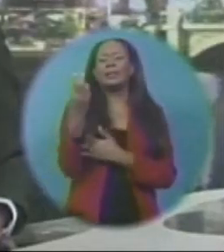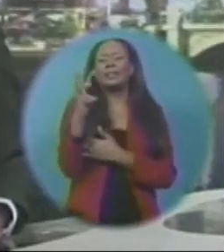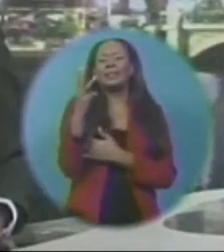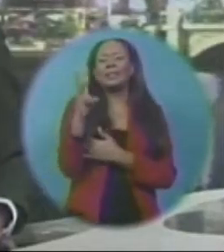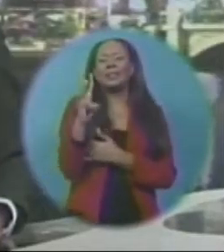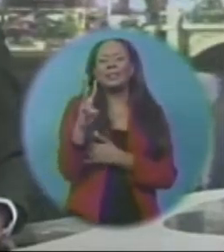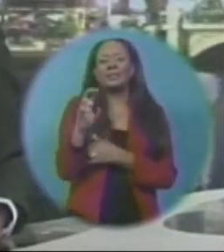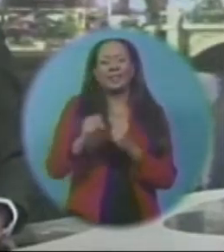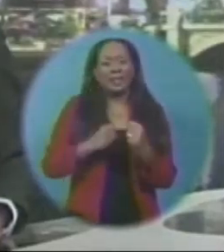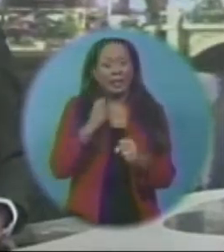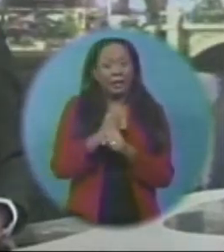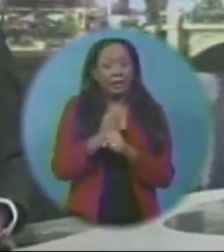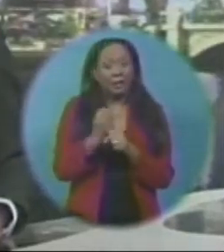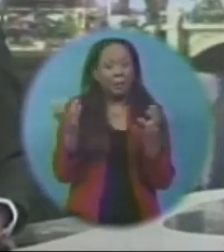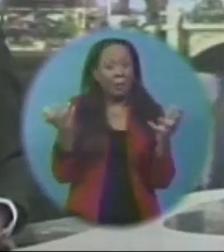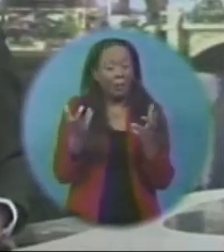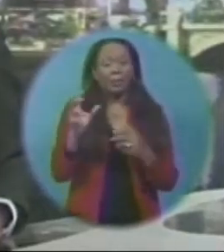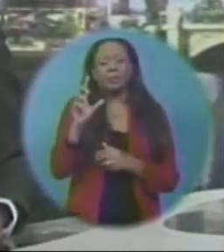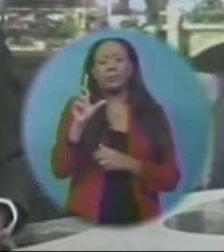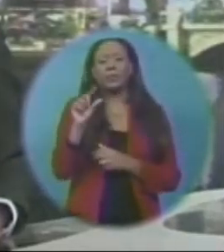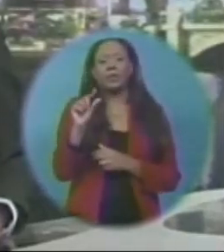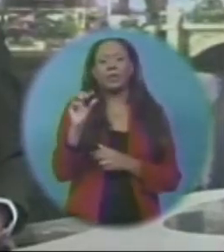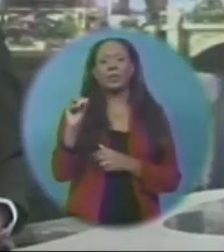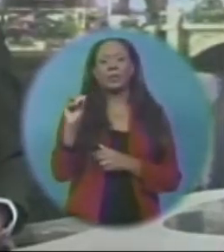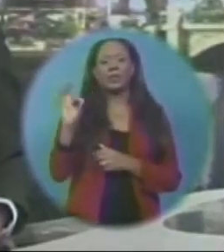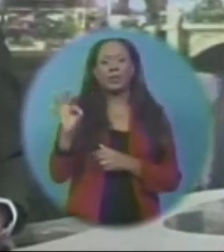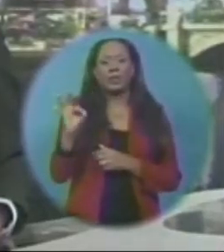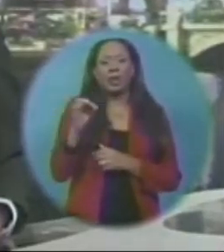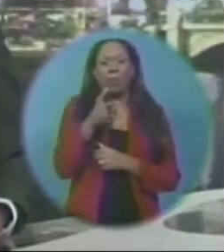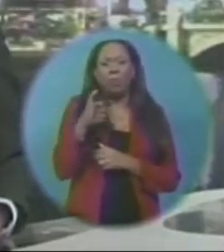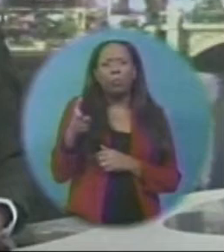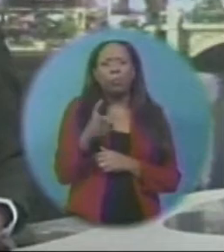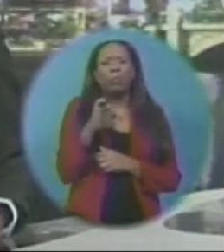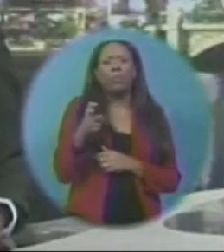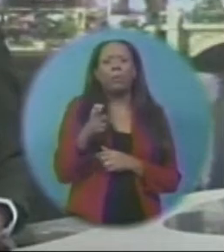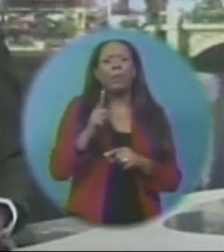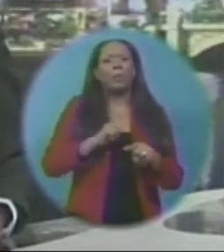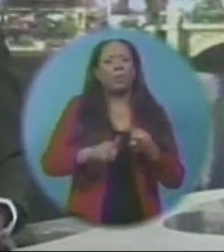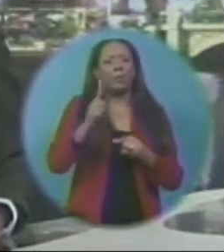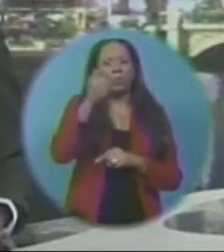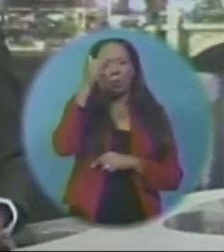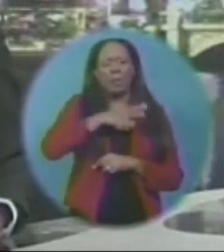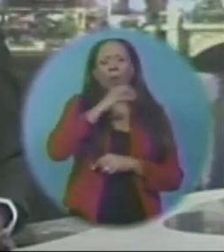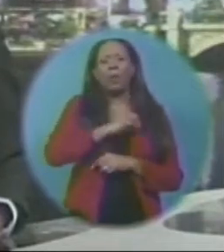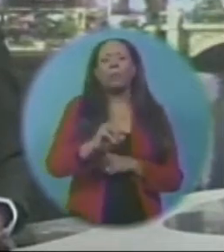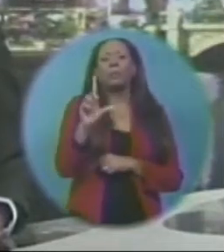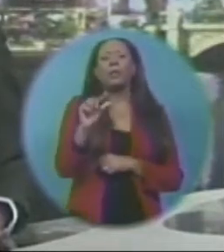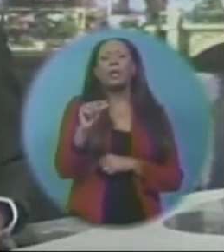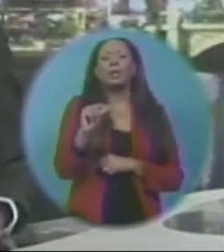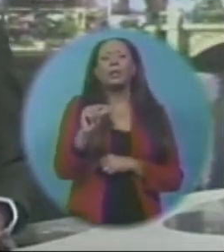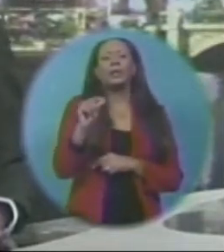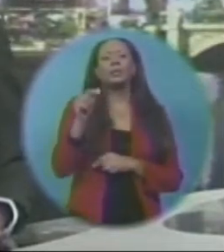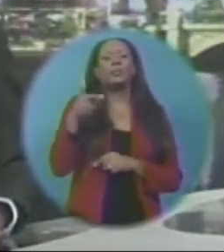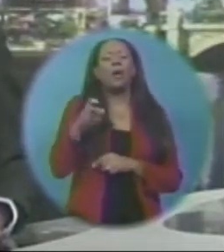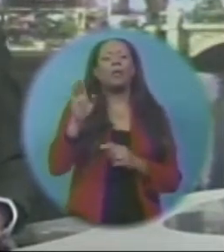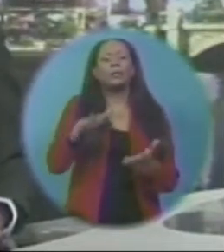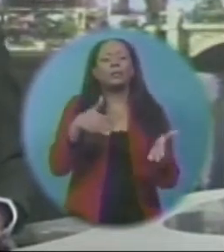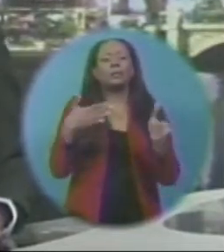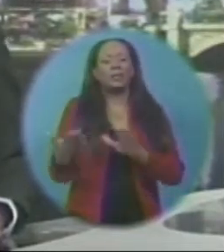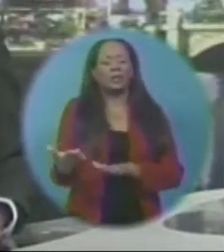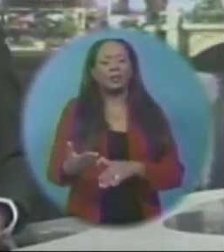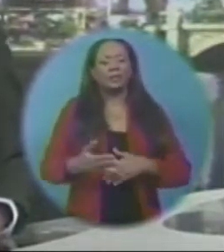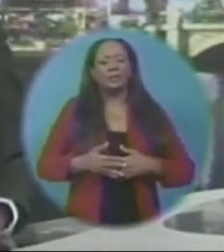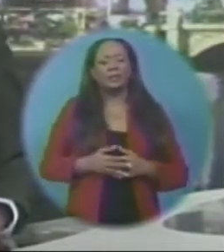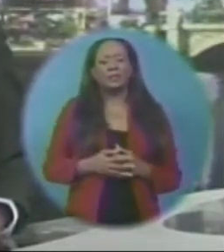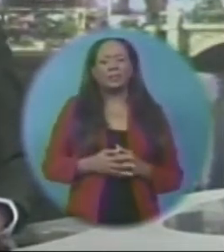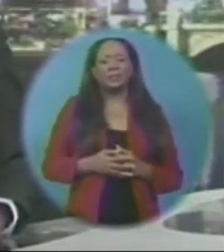16, 2009. They fired shots at a man who fled the premises, but 20-year-old Johnson was fatally shot.